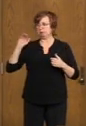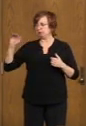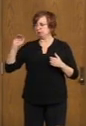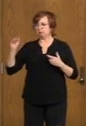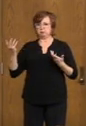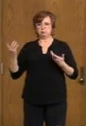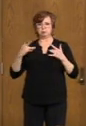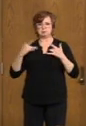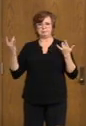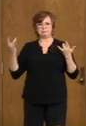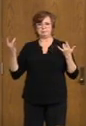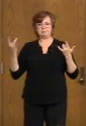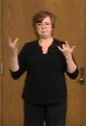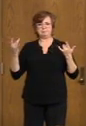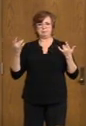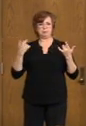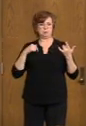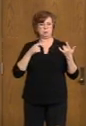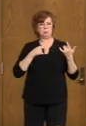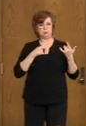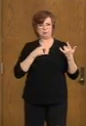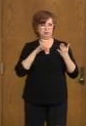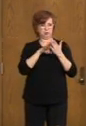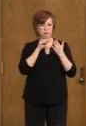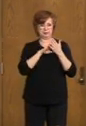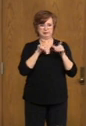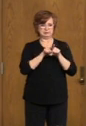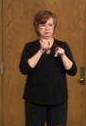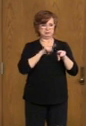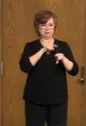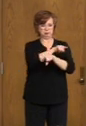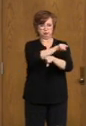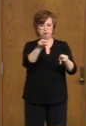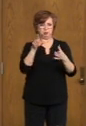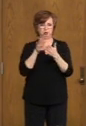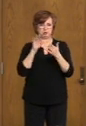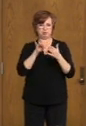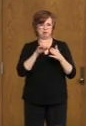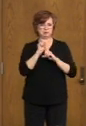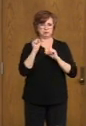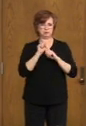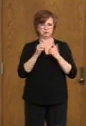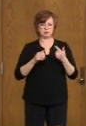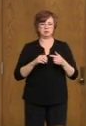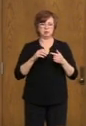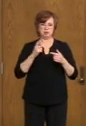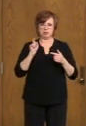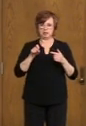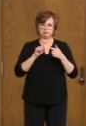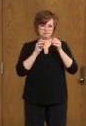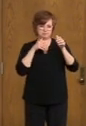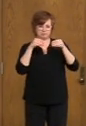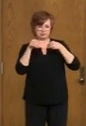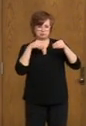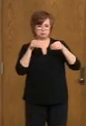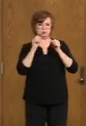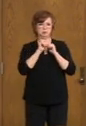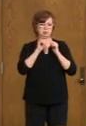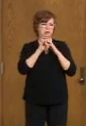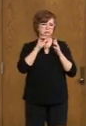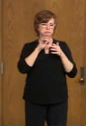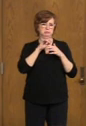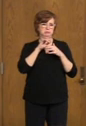learned alongside everyone else, and ensuring that we can adapt and adjust our vaccination program accordingly. So I can't speak to the